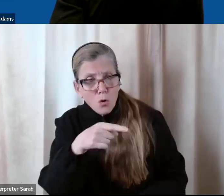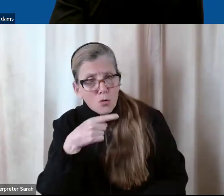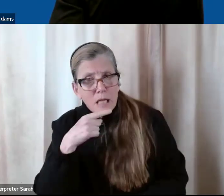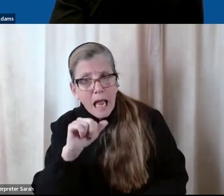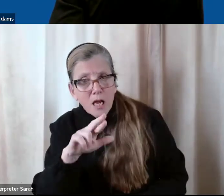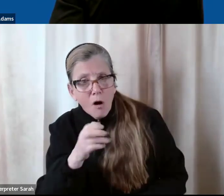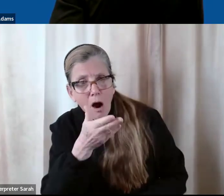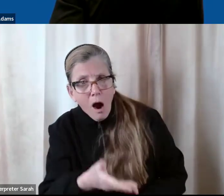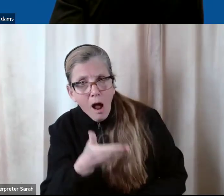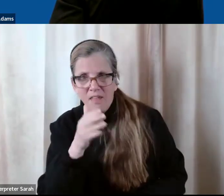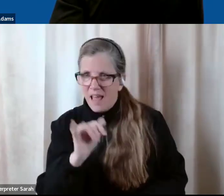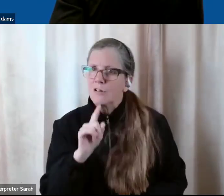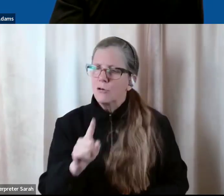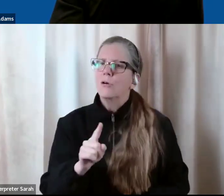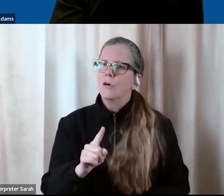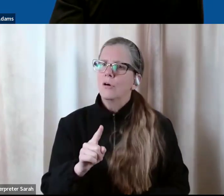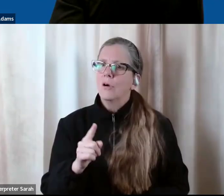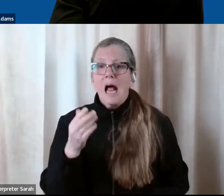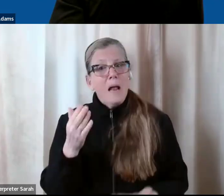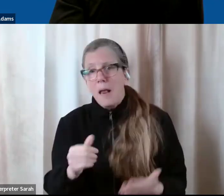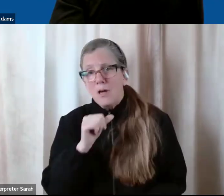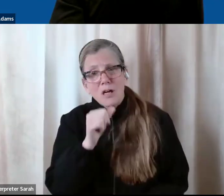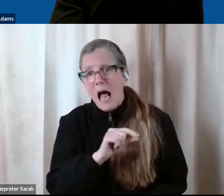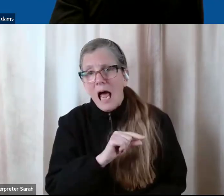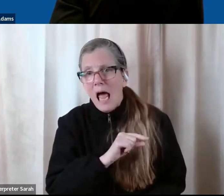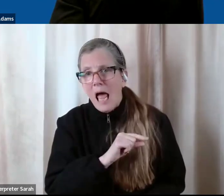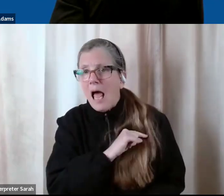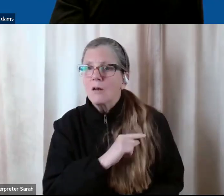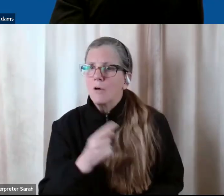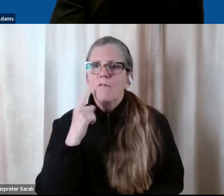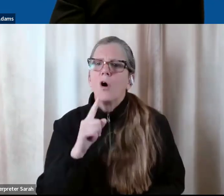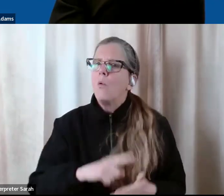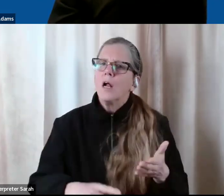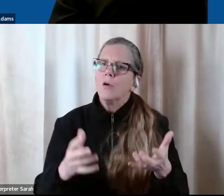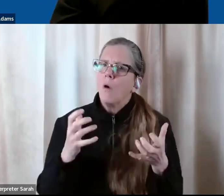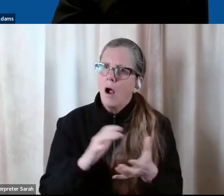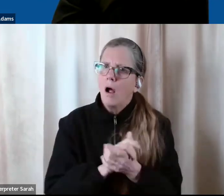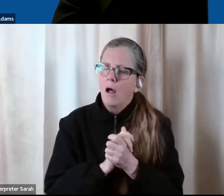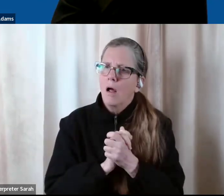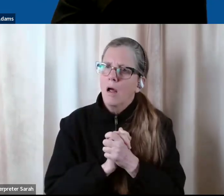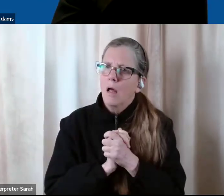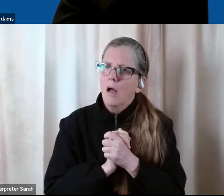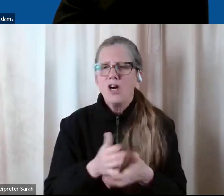for whatever it is that you're asking for. And if we treat it regardless of